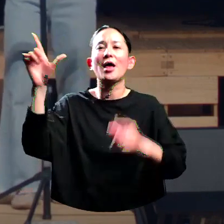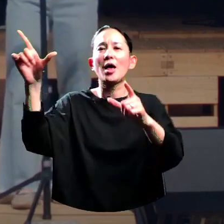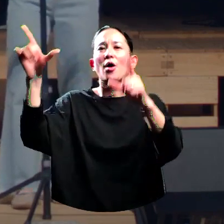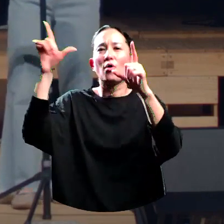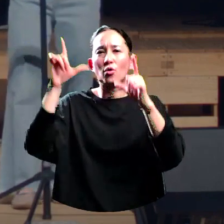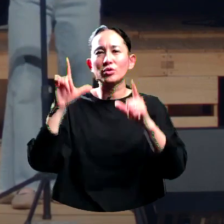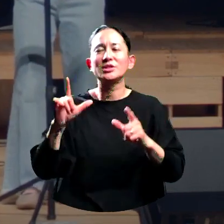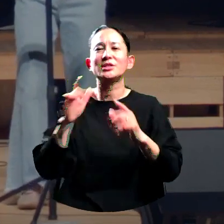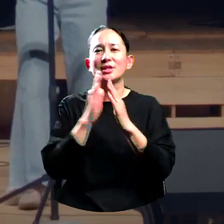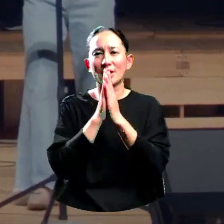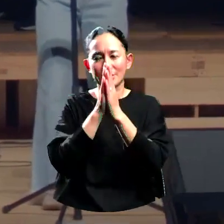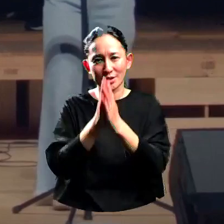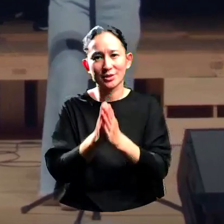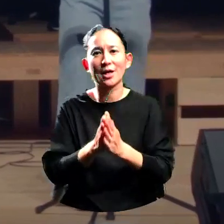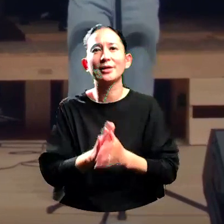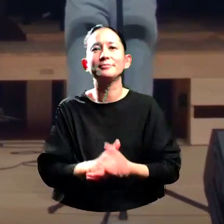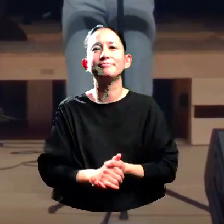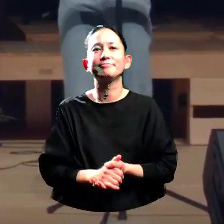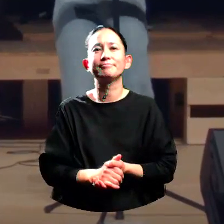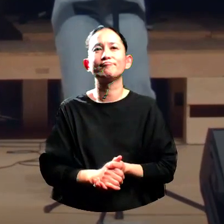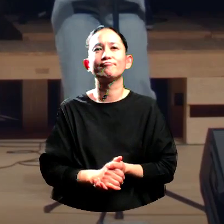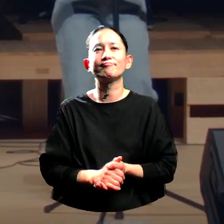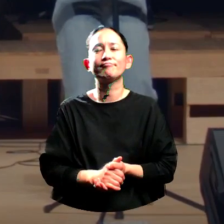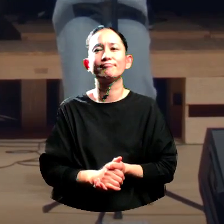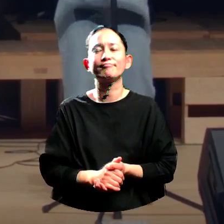your confession today, please raise your hand.